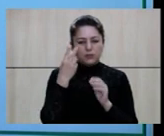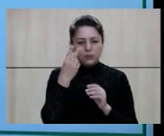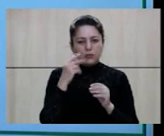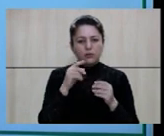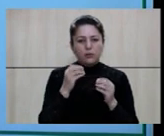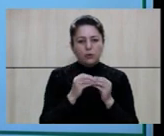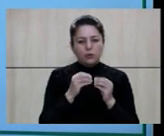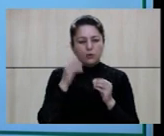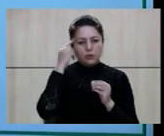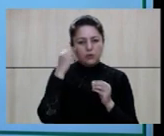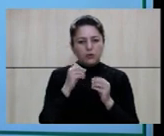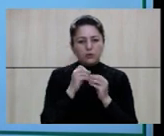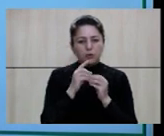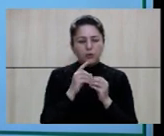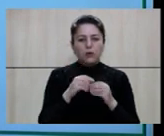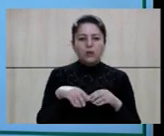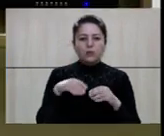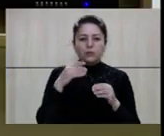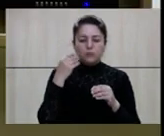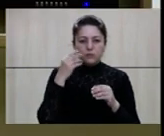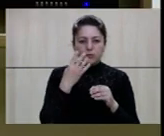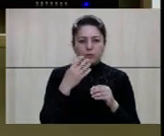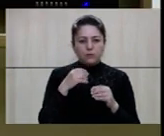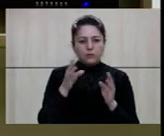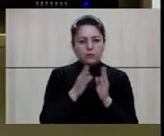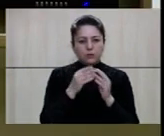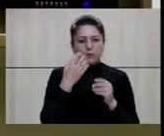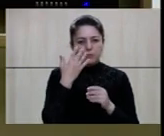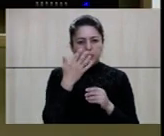bilan 4 ga 1 ni qo'shsak 5 bo'ldi. Endi